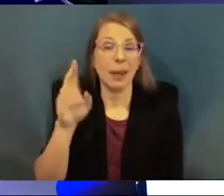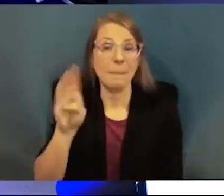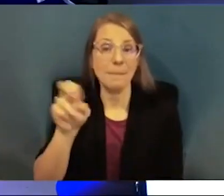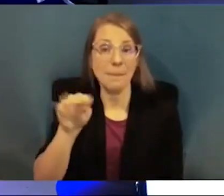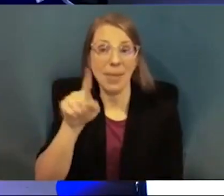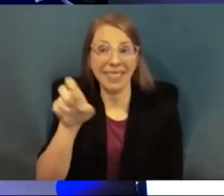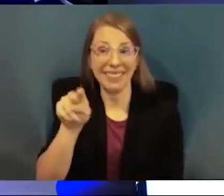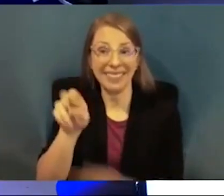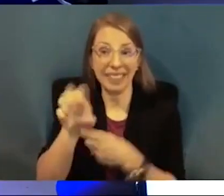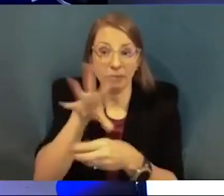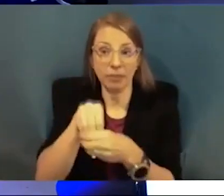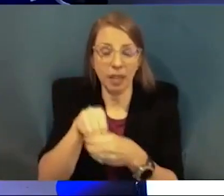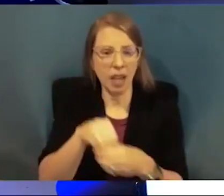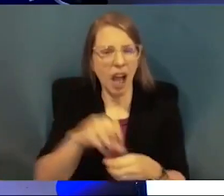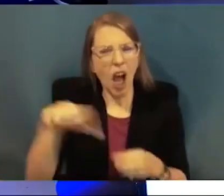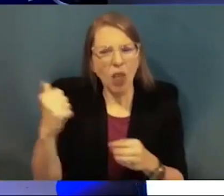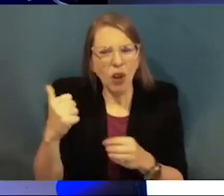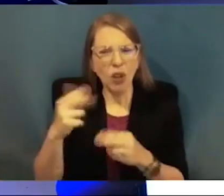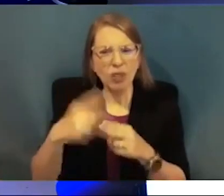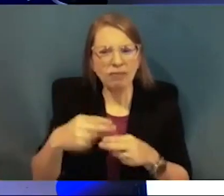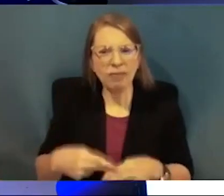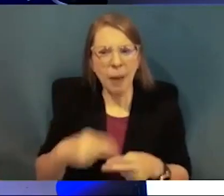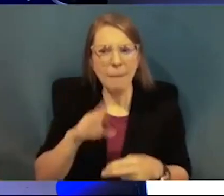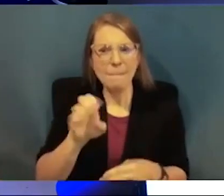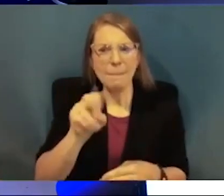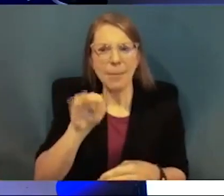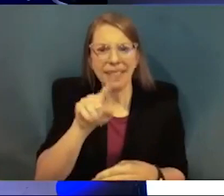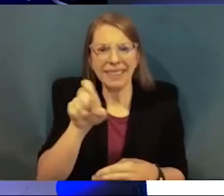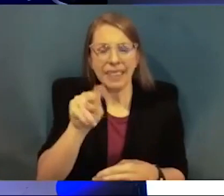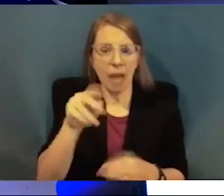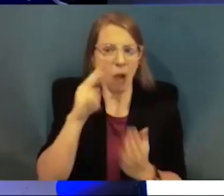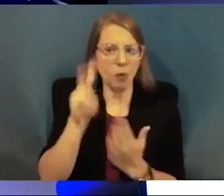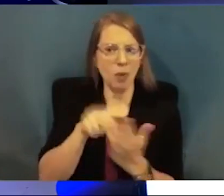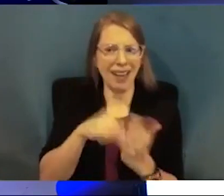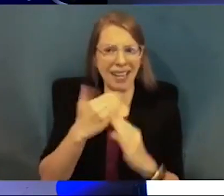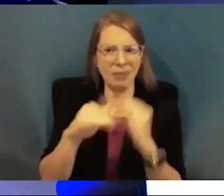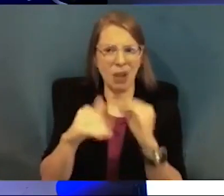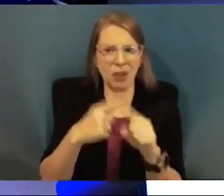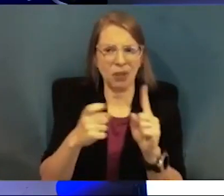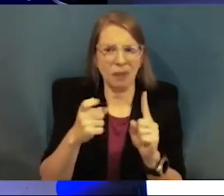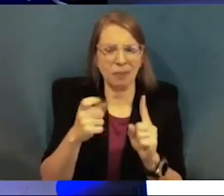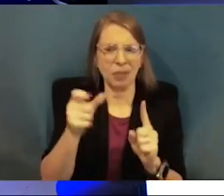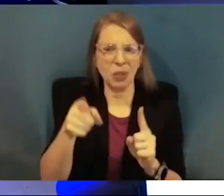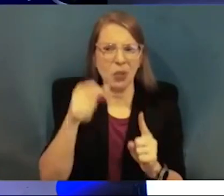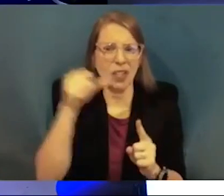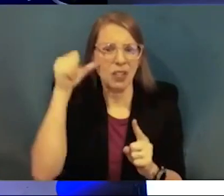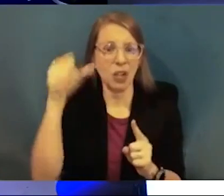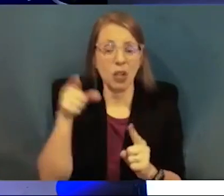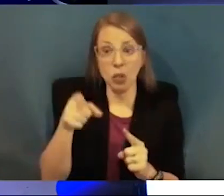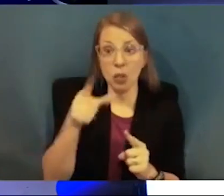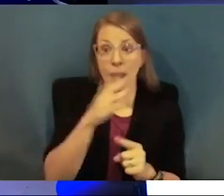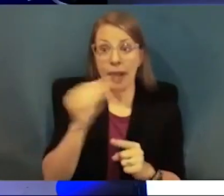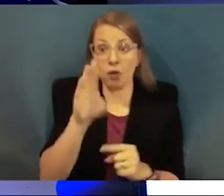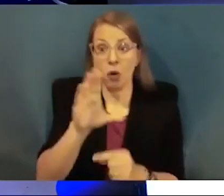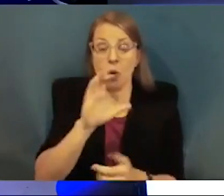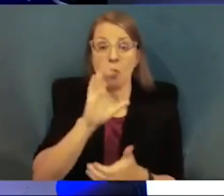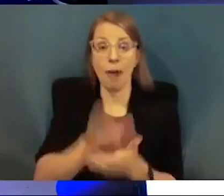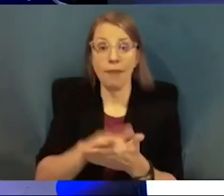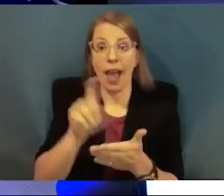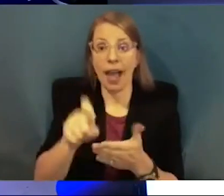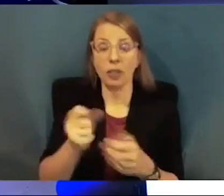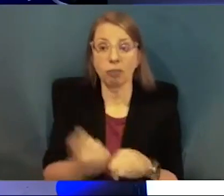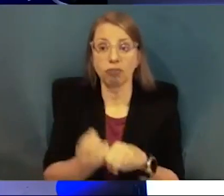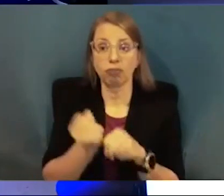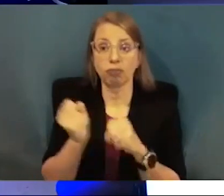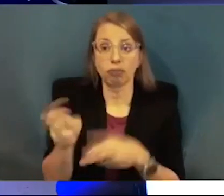anything else when you're looking at the ingredients? Because I will tell you, I read your email to me yesterday, and you said that you and your wife had to throw out some sunscreen. Correct.